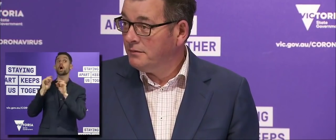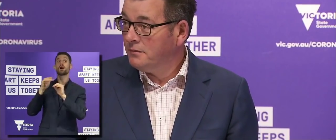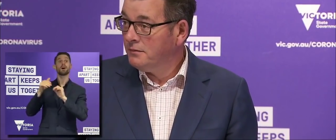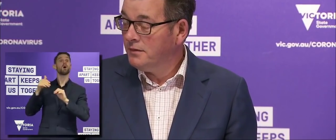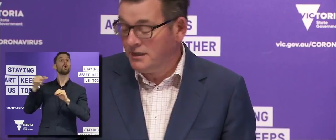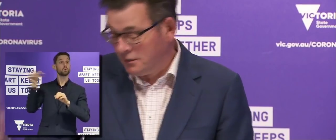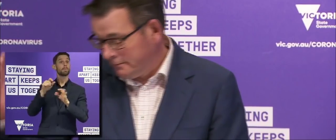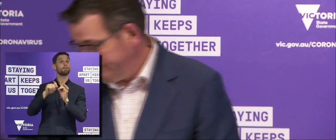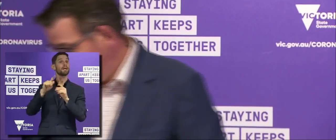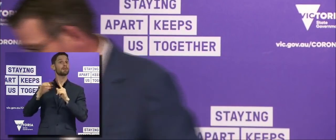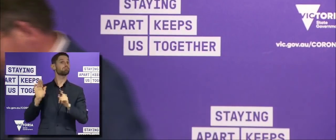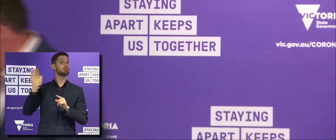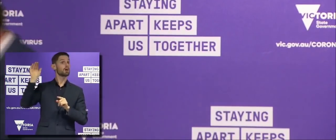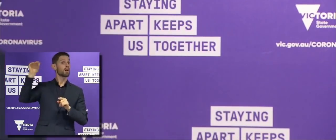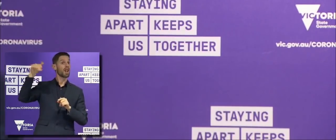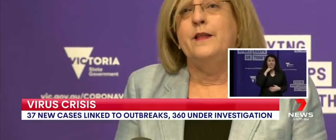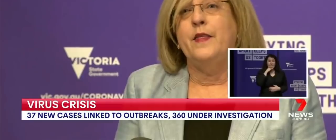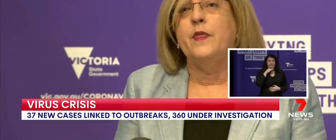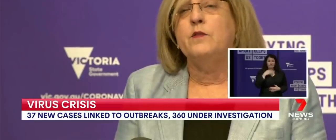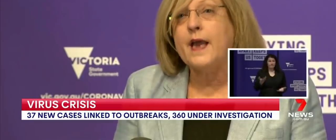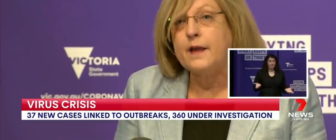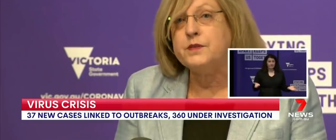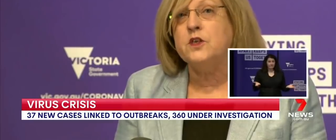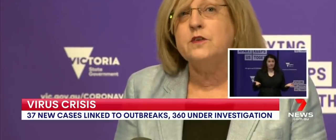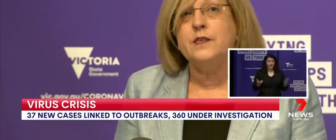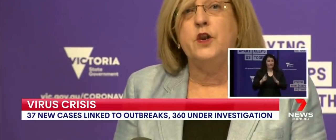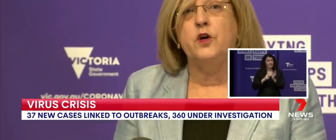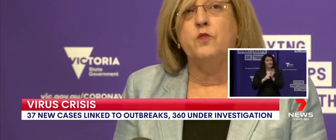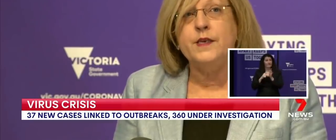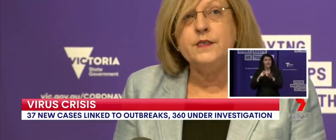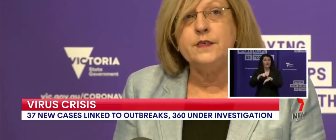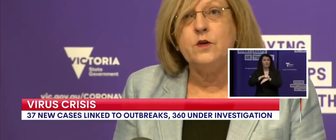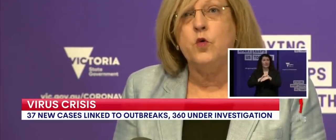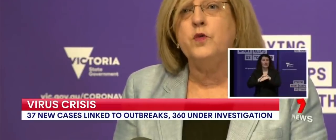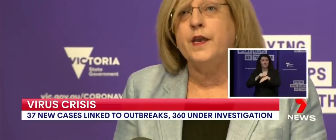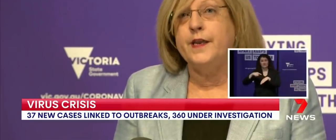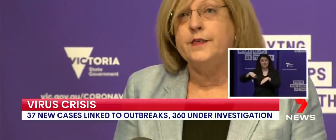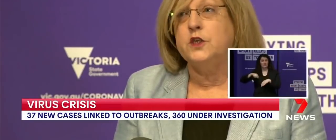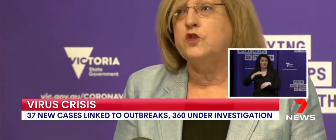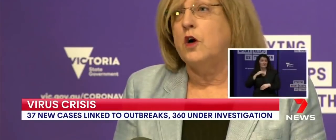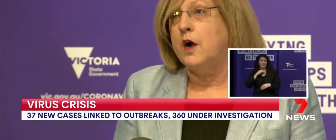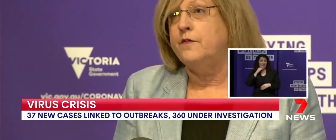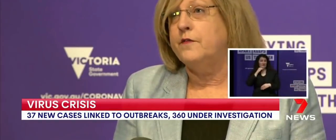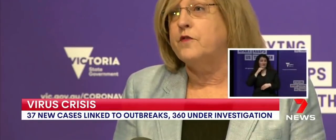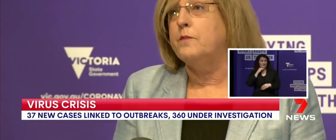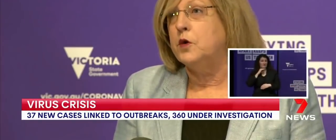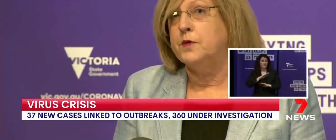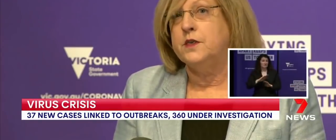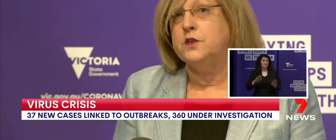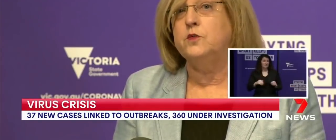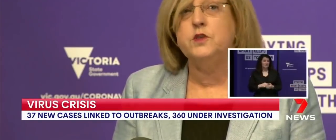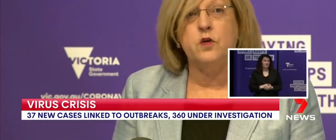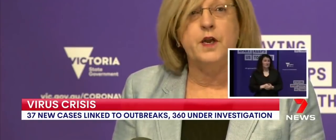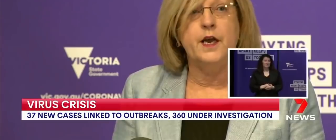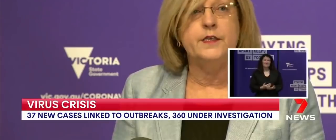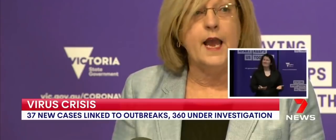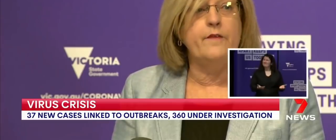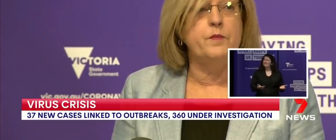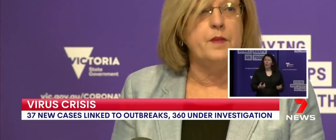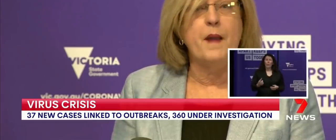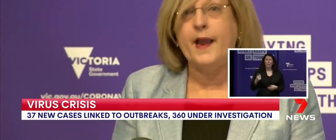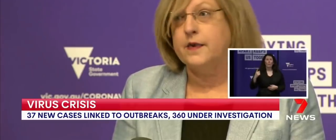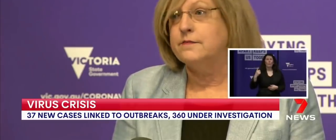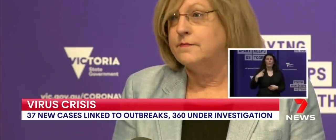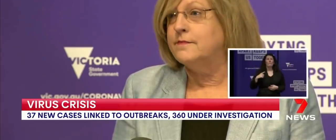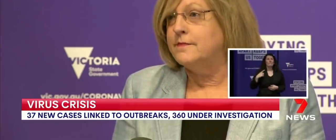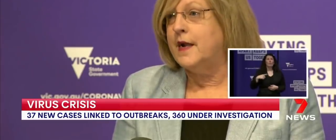about that? I'd like both of to answer it. That there is absolutely no reason or need to drive from Melbourne. To Odonga to